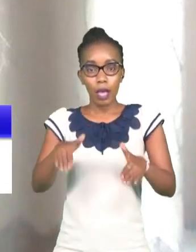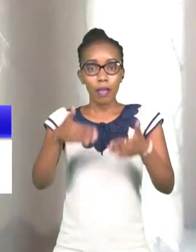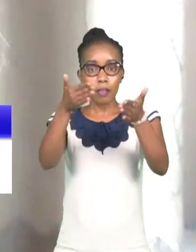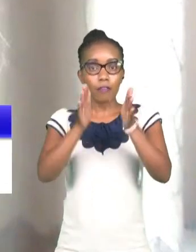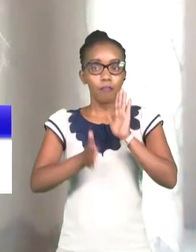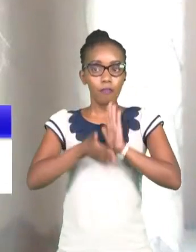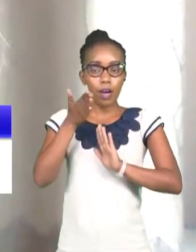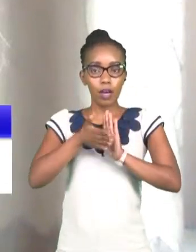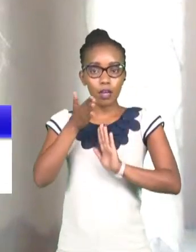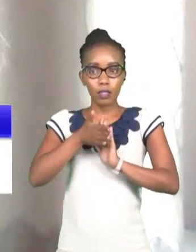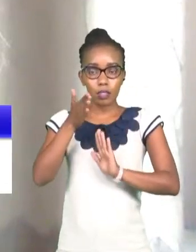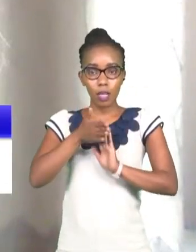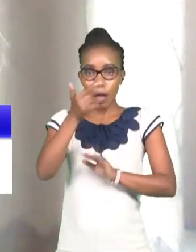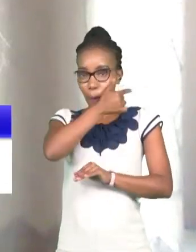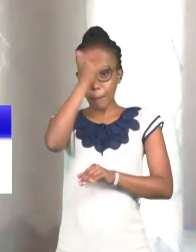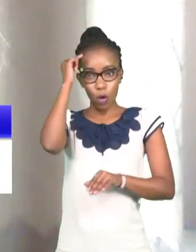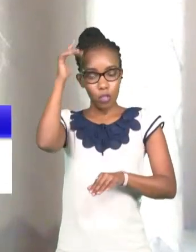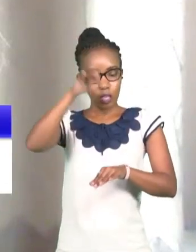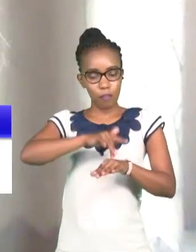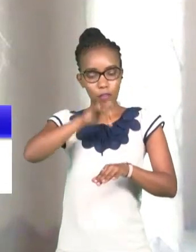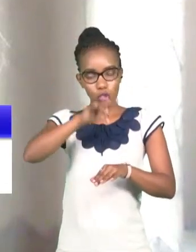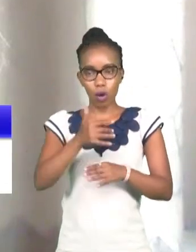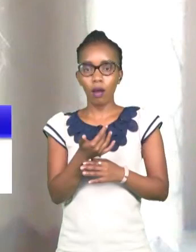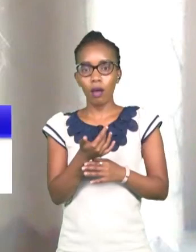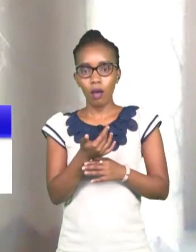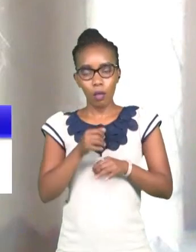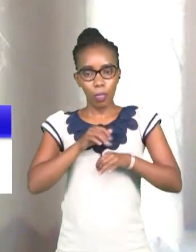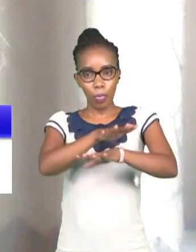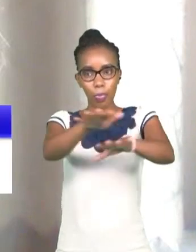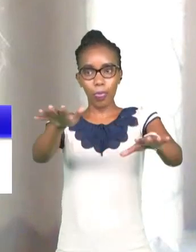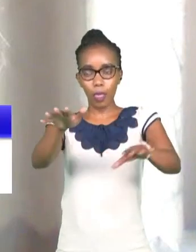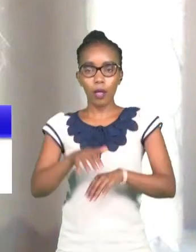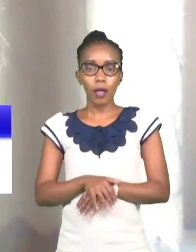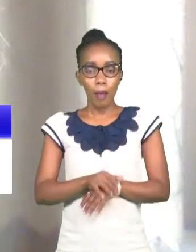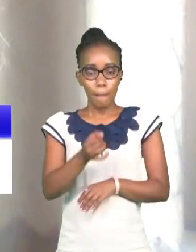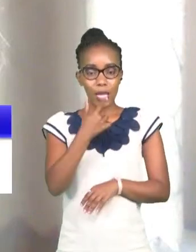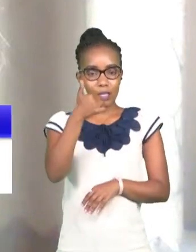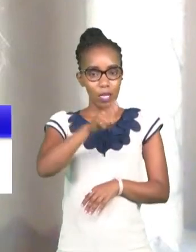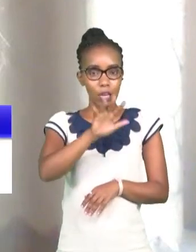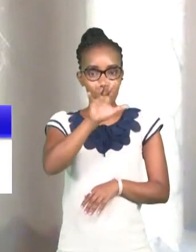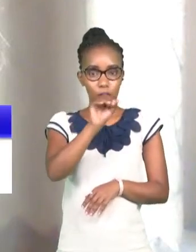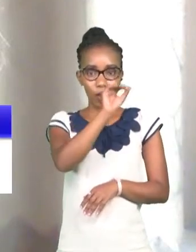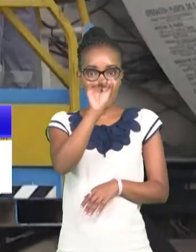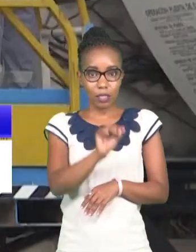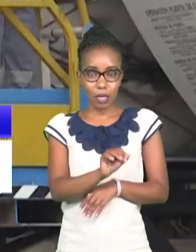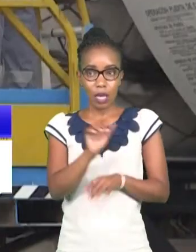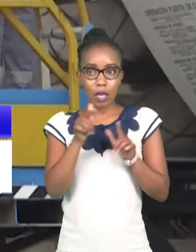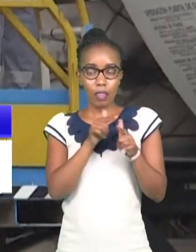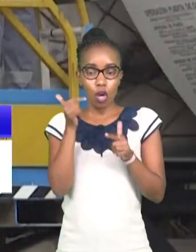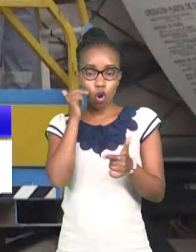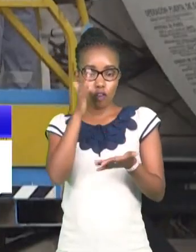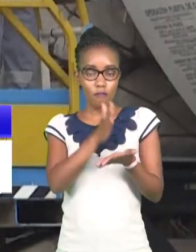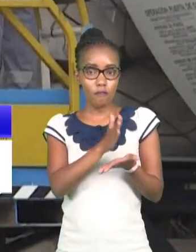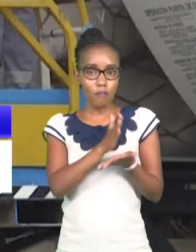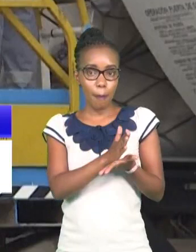of an ongoing epidemic, any vaccine above 50% efficacy was declared to be useful. Now, many